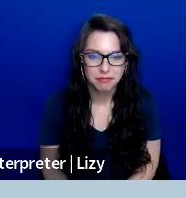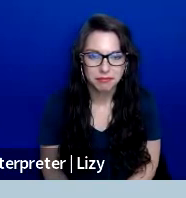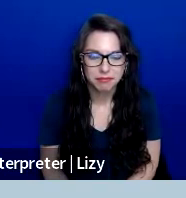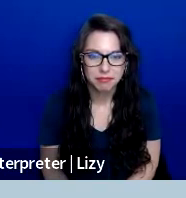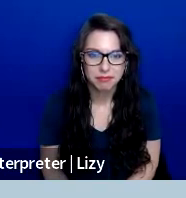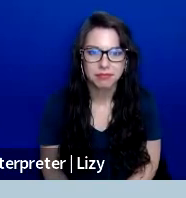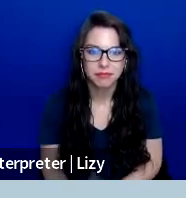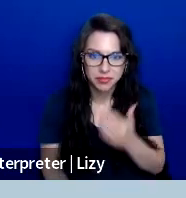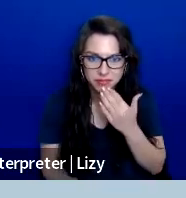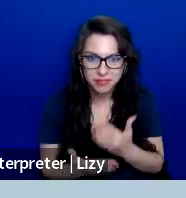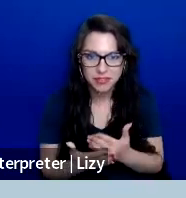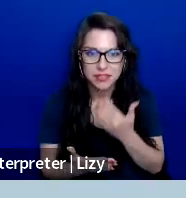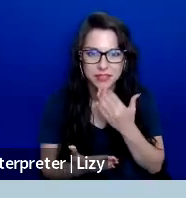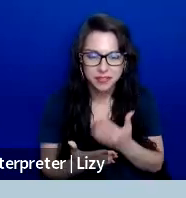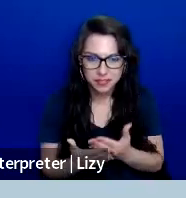Very good.